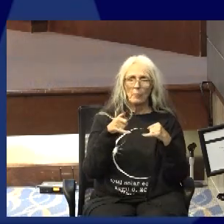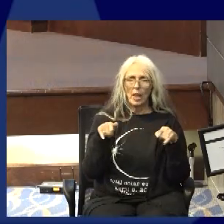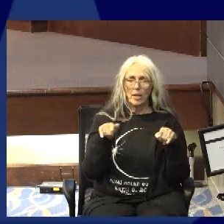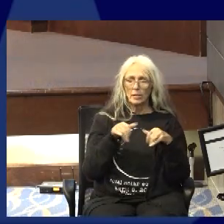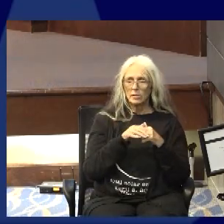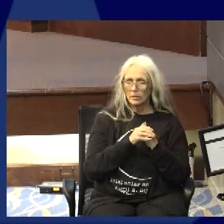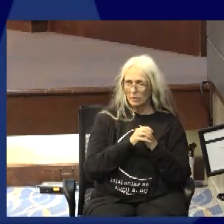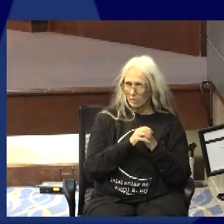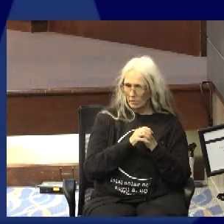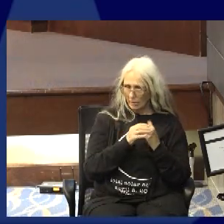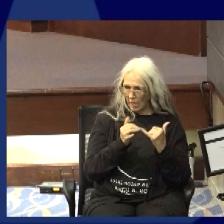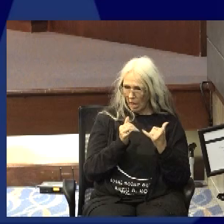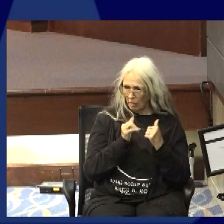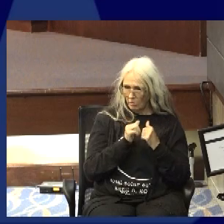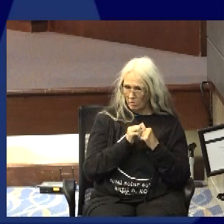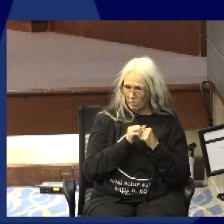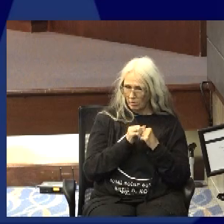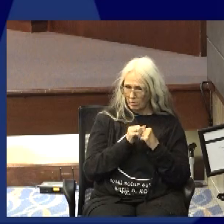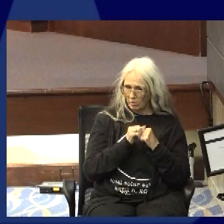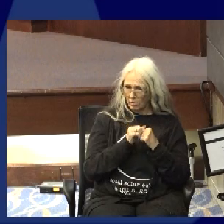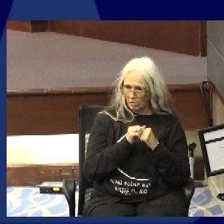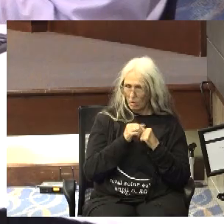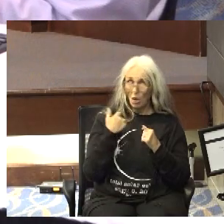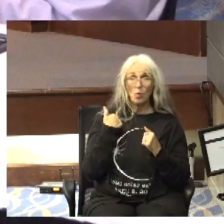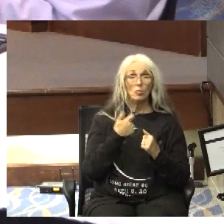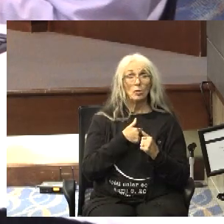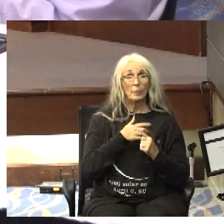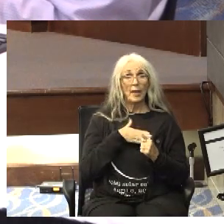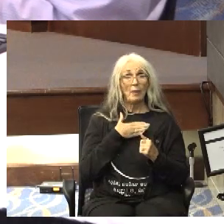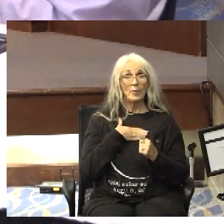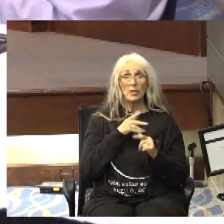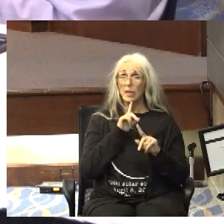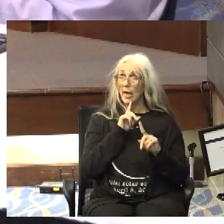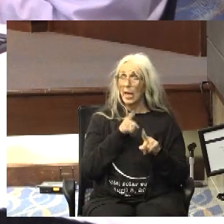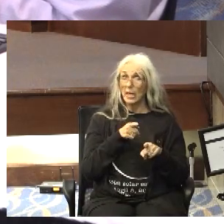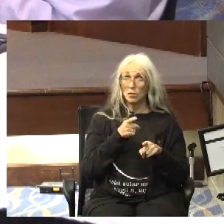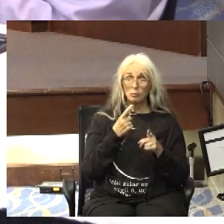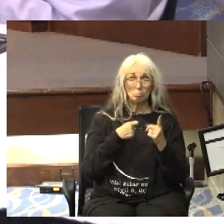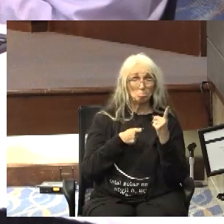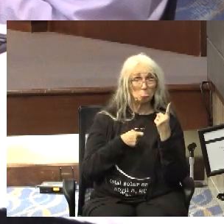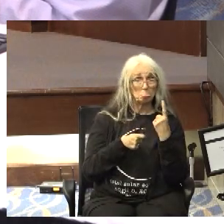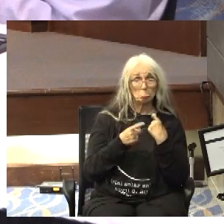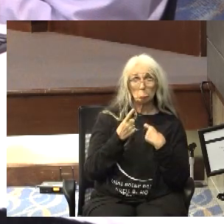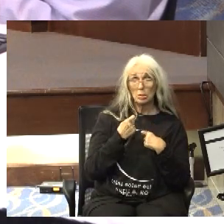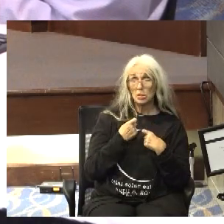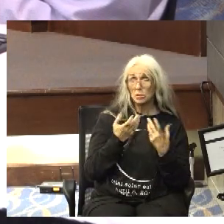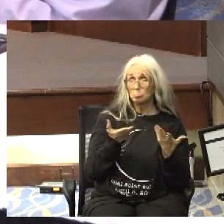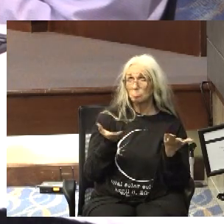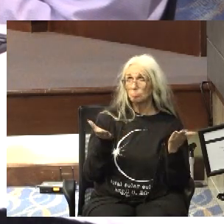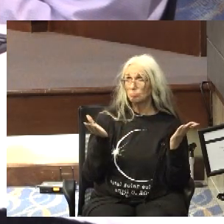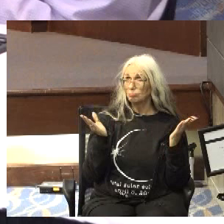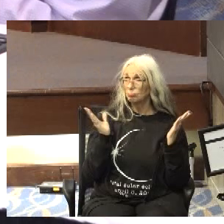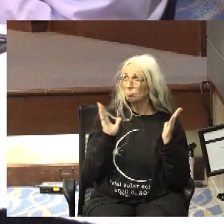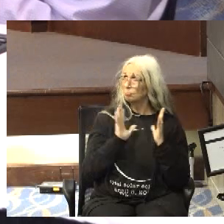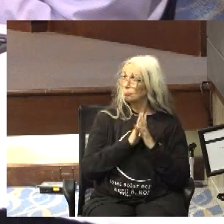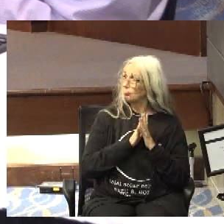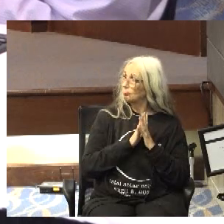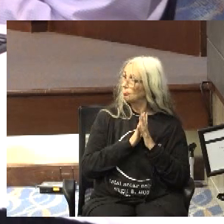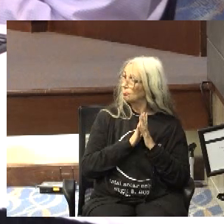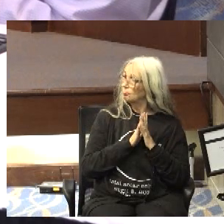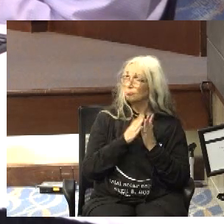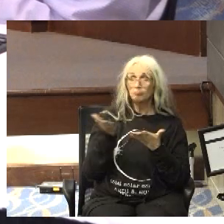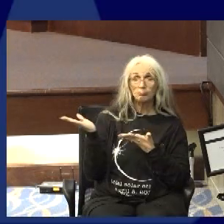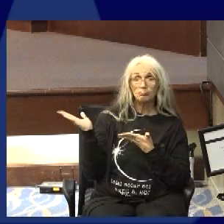And with that, we would be happy to answer any questions you may have. Questions or